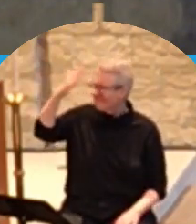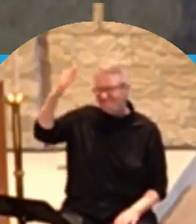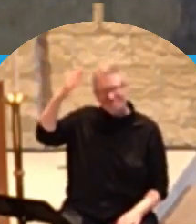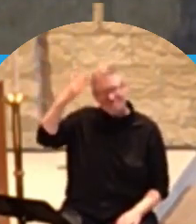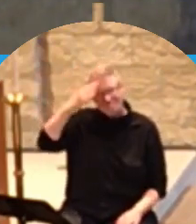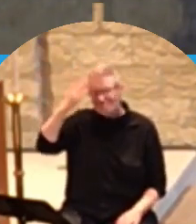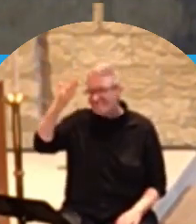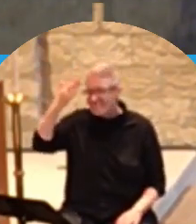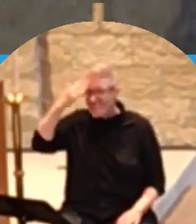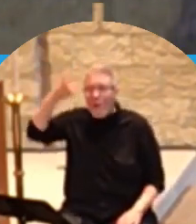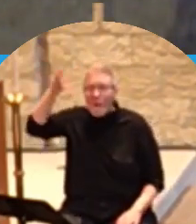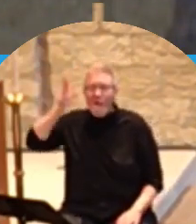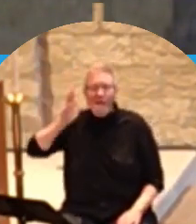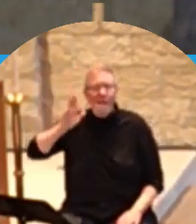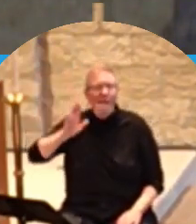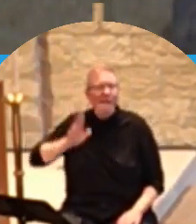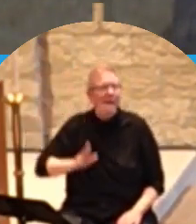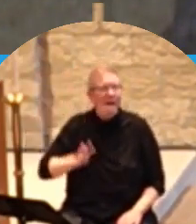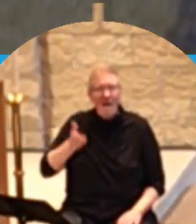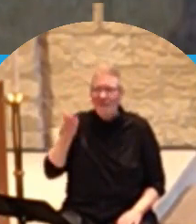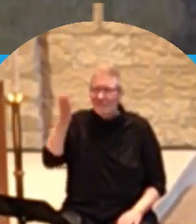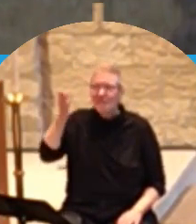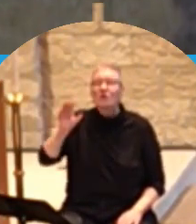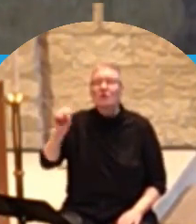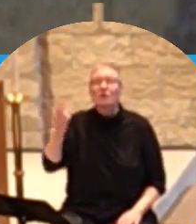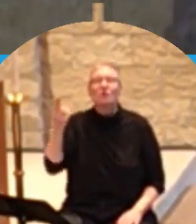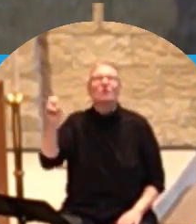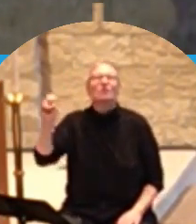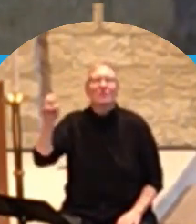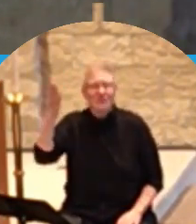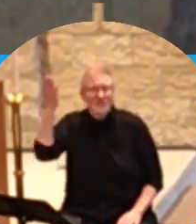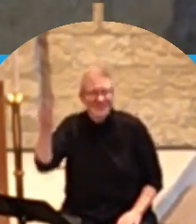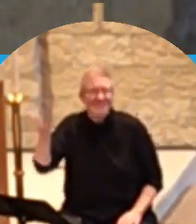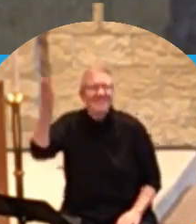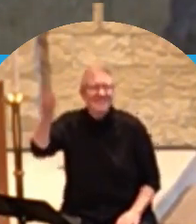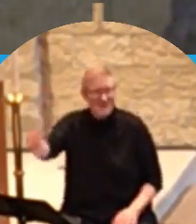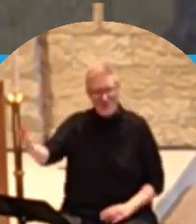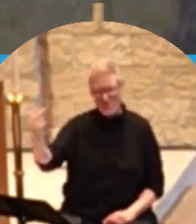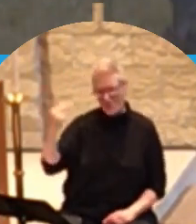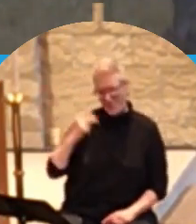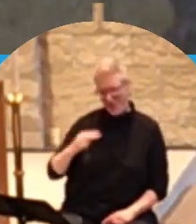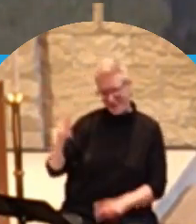I know. She is watching. I know.